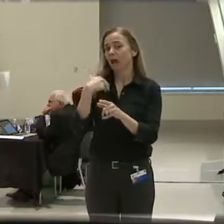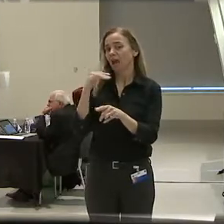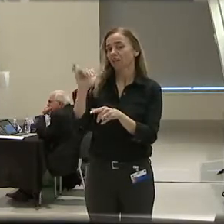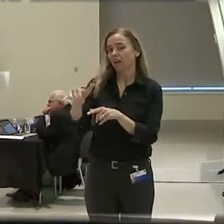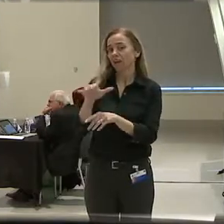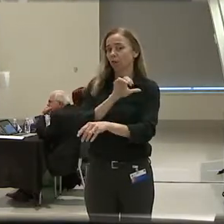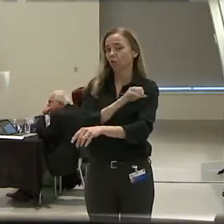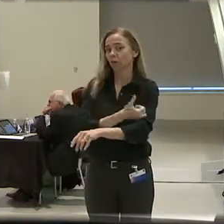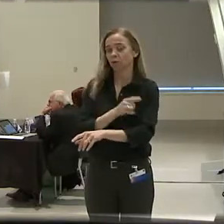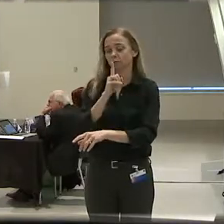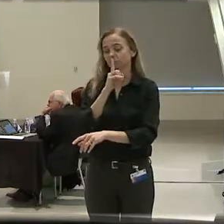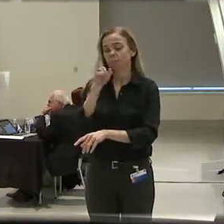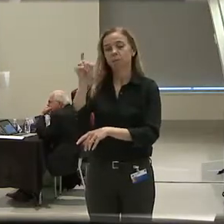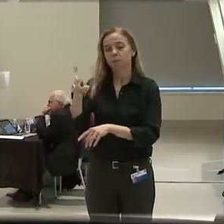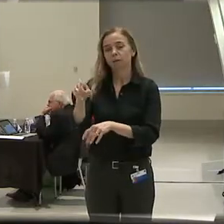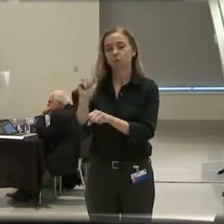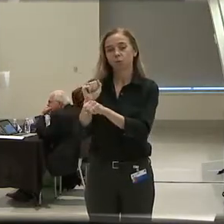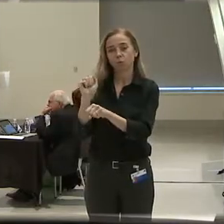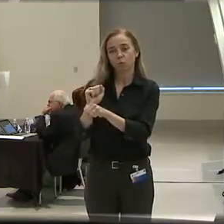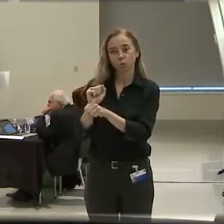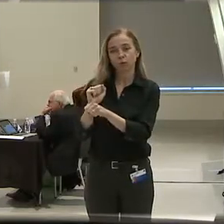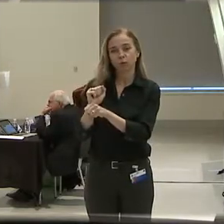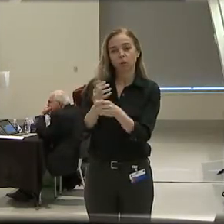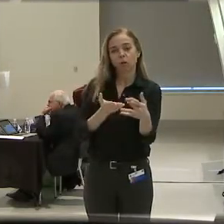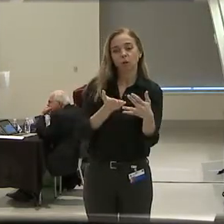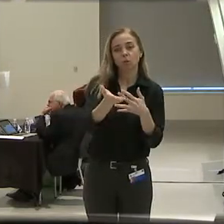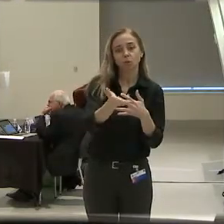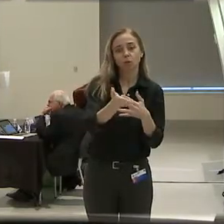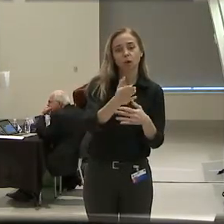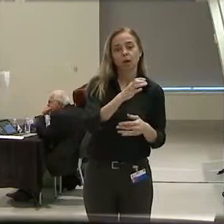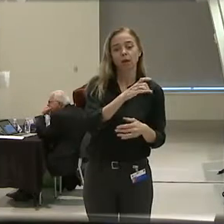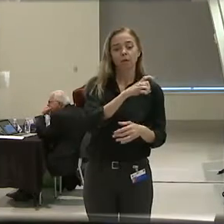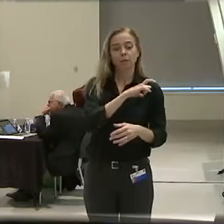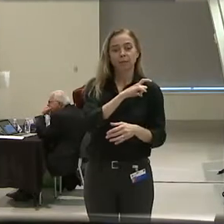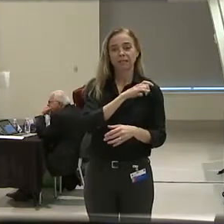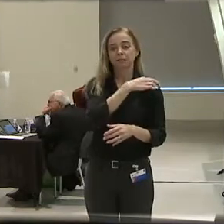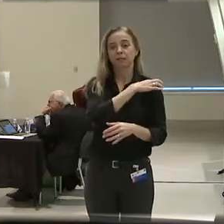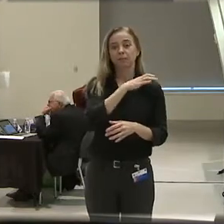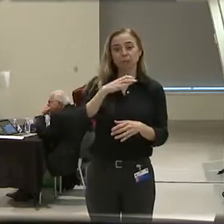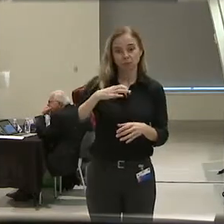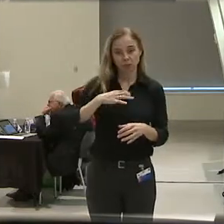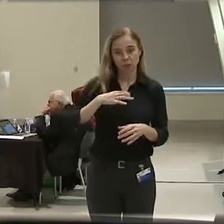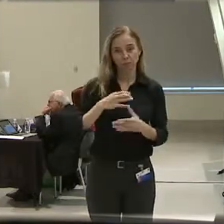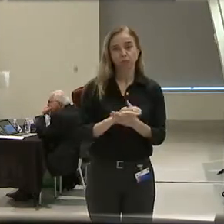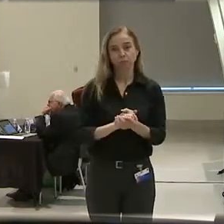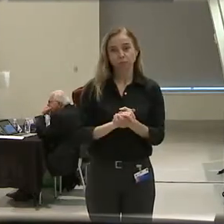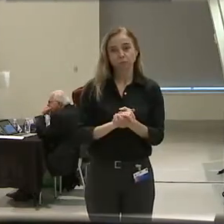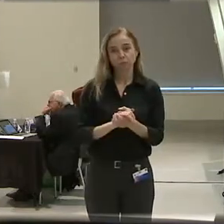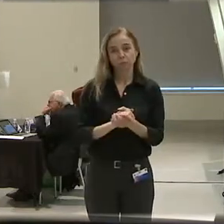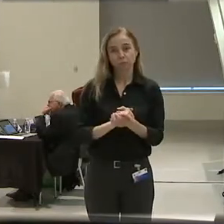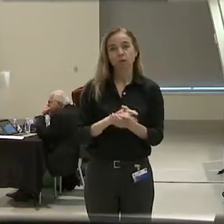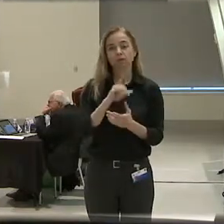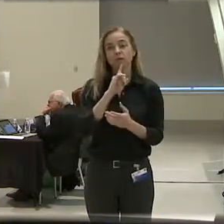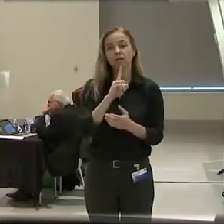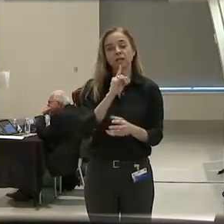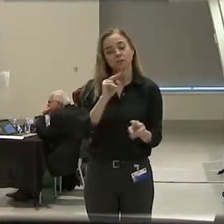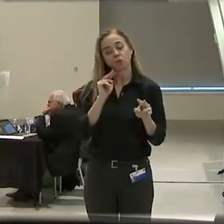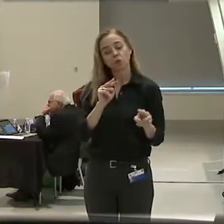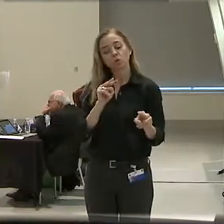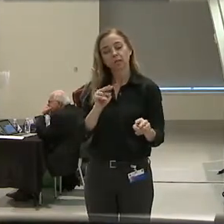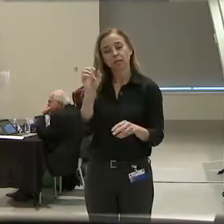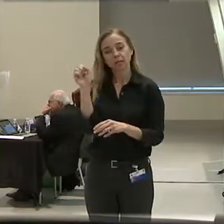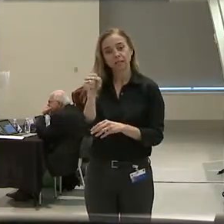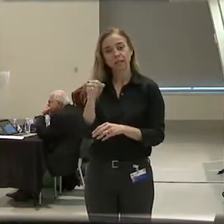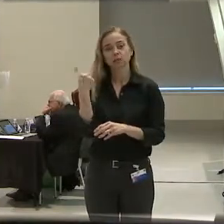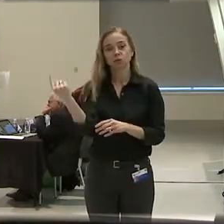has to work or does work through the police commission. So there is oversight to it.